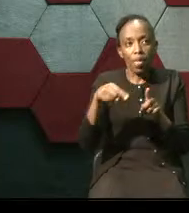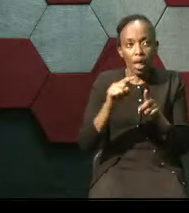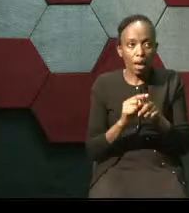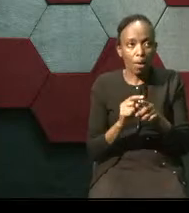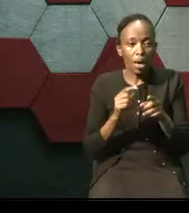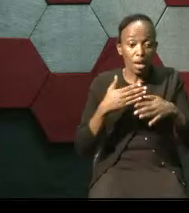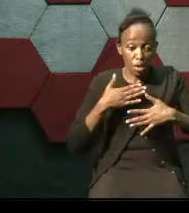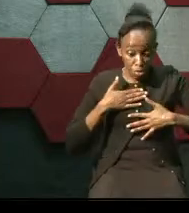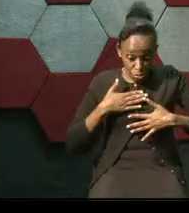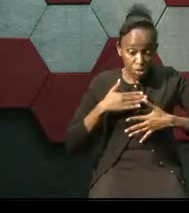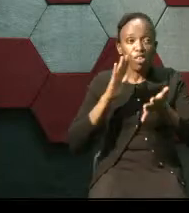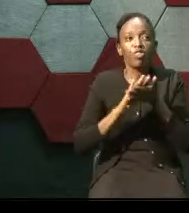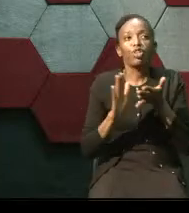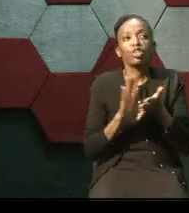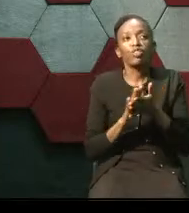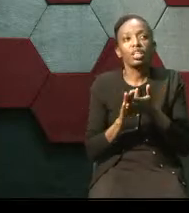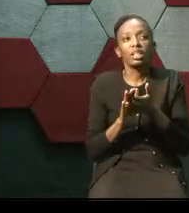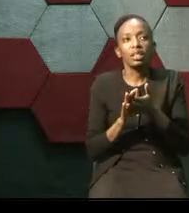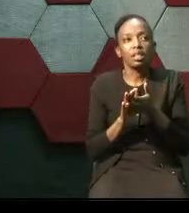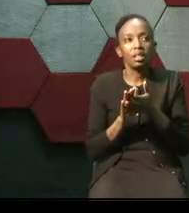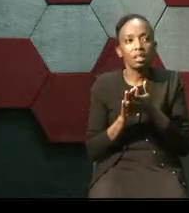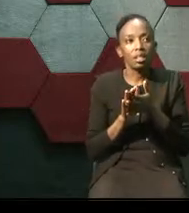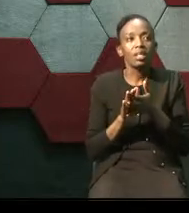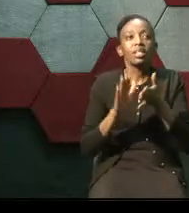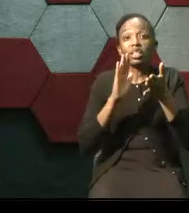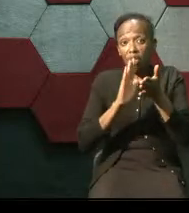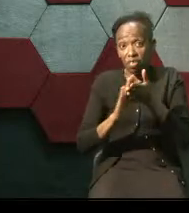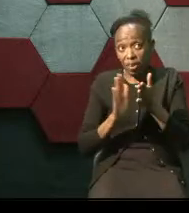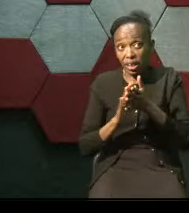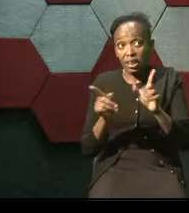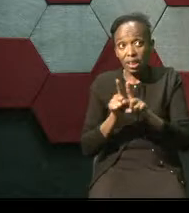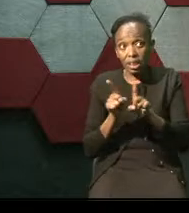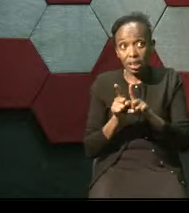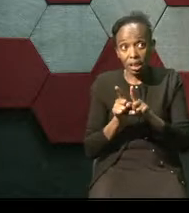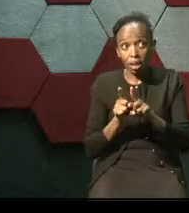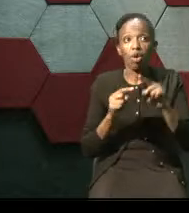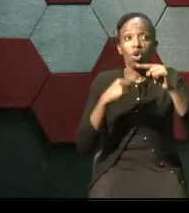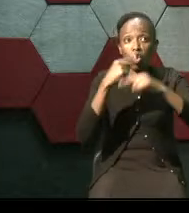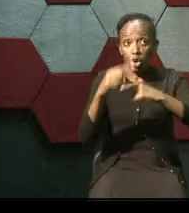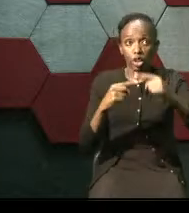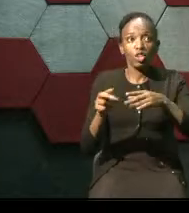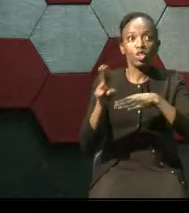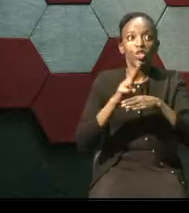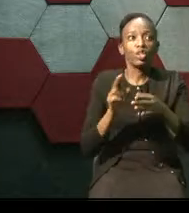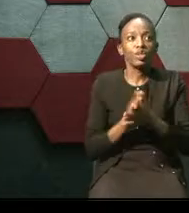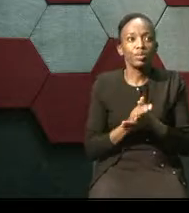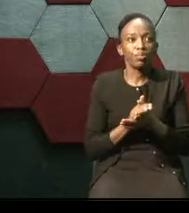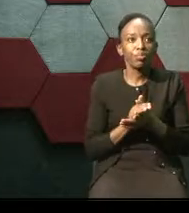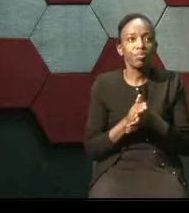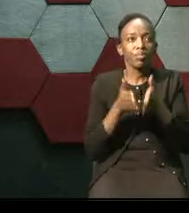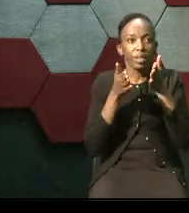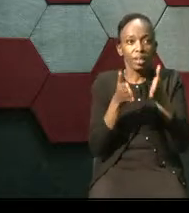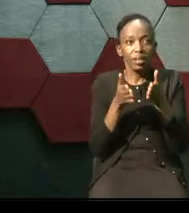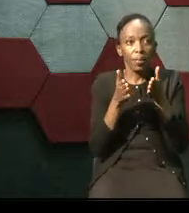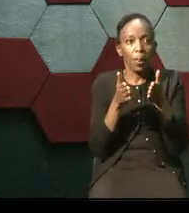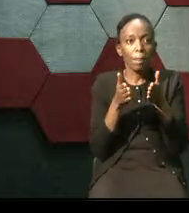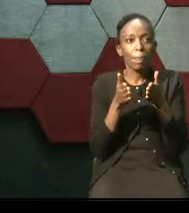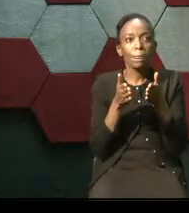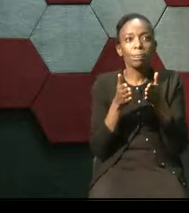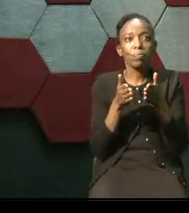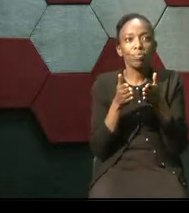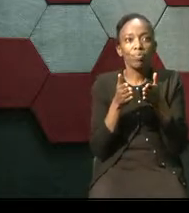our rapid Covix breathalyzer, it is fast and convenient to use. Our rapid breathalyzer,